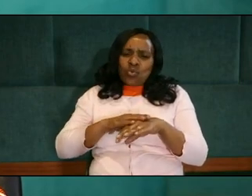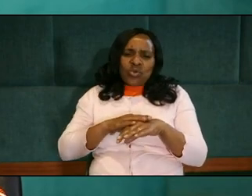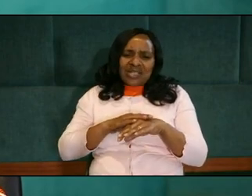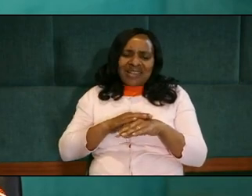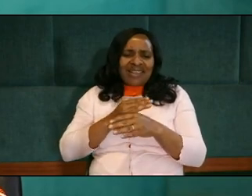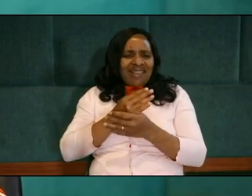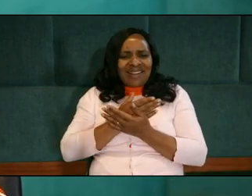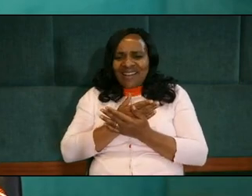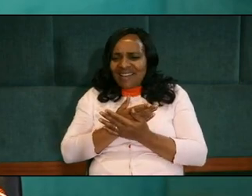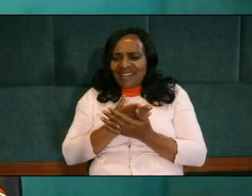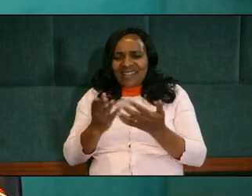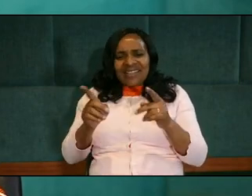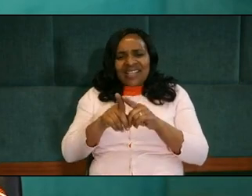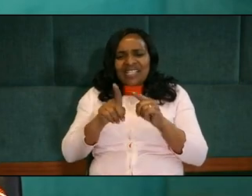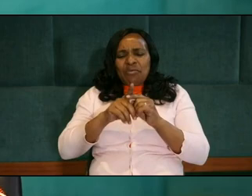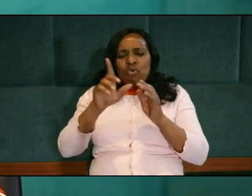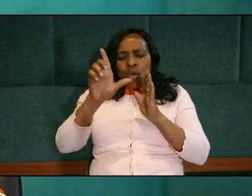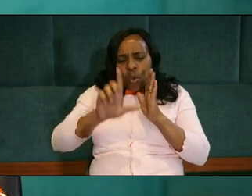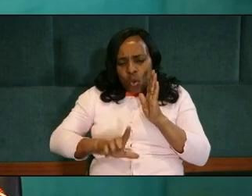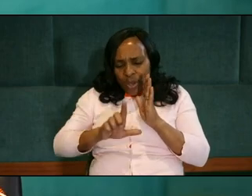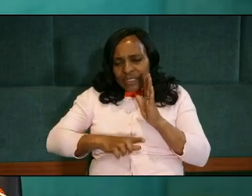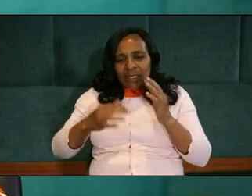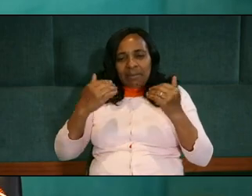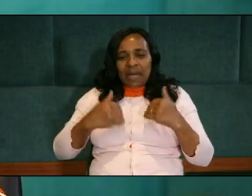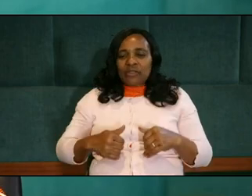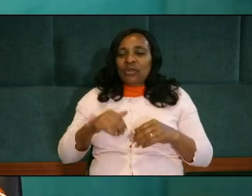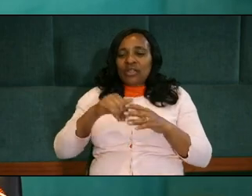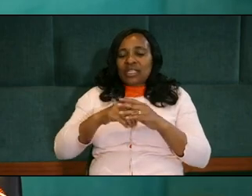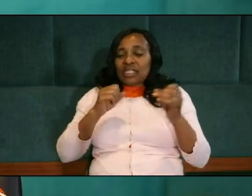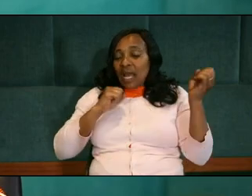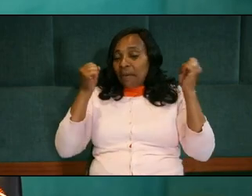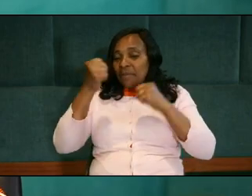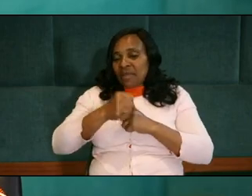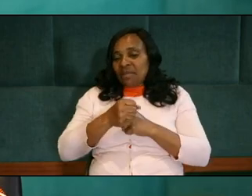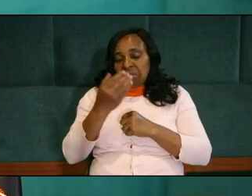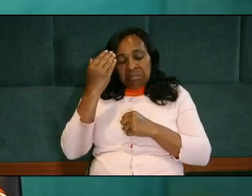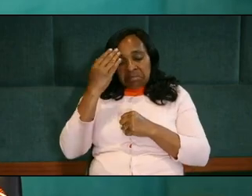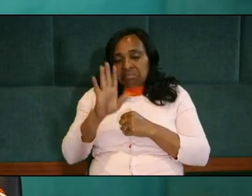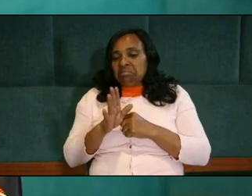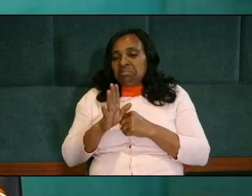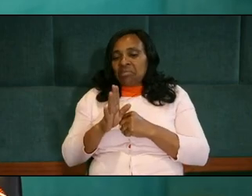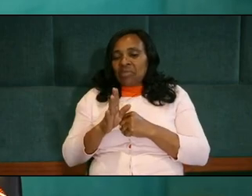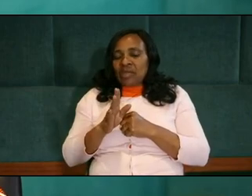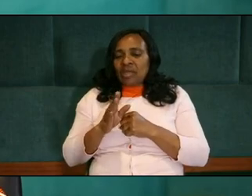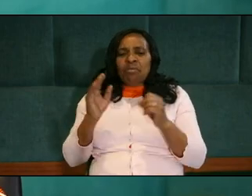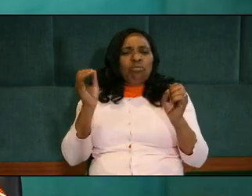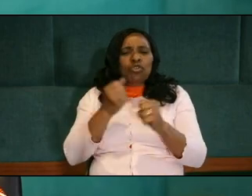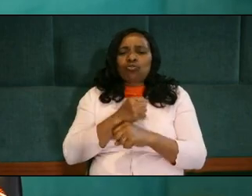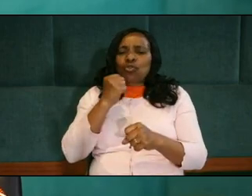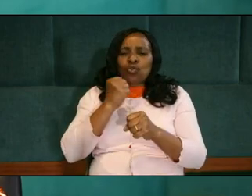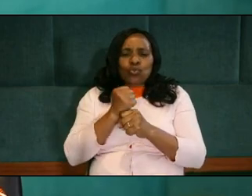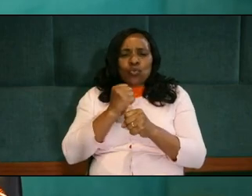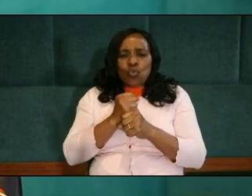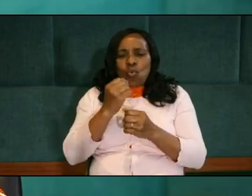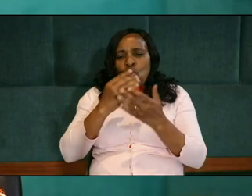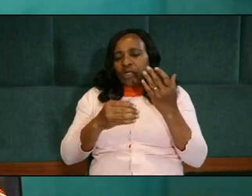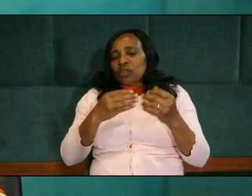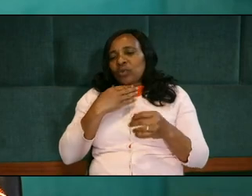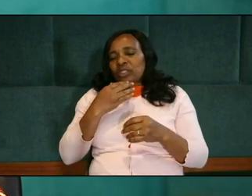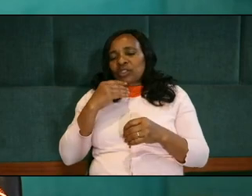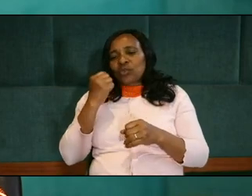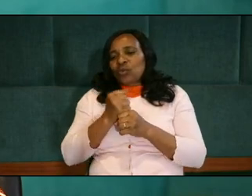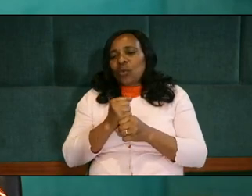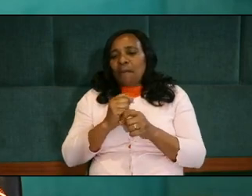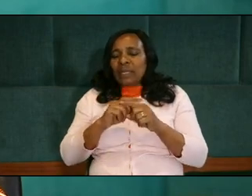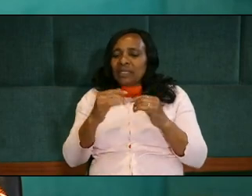unsuitable. Like even the lowest person in that military, parade could not do what he wanted to do. Yet